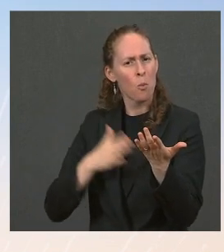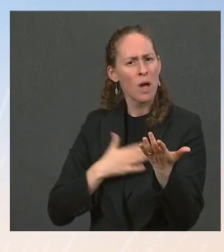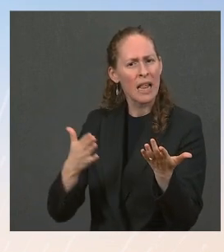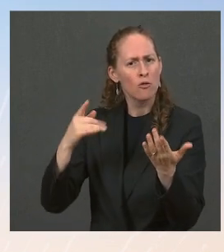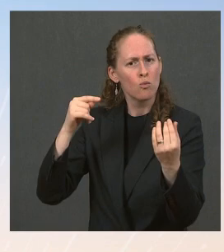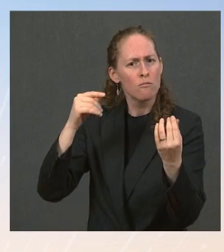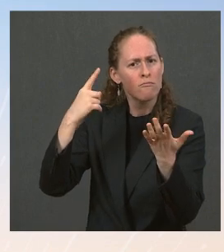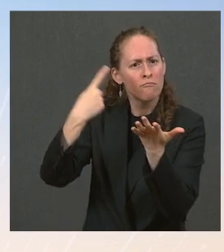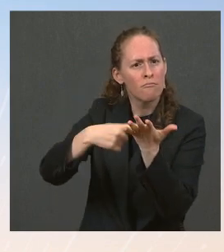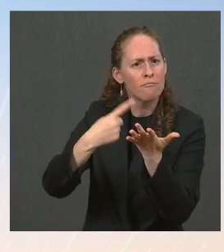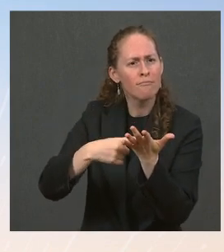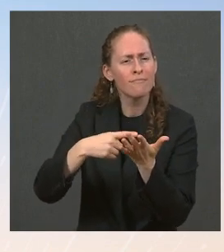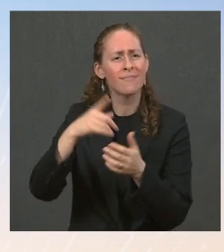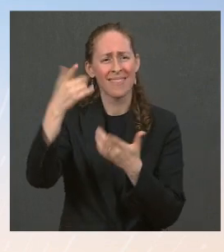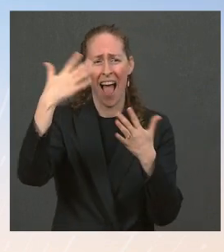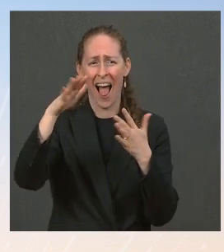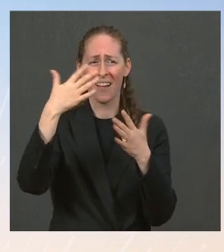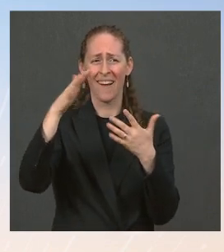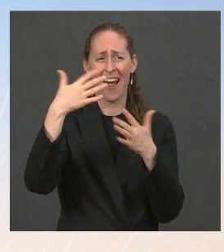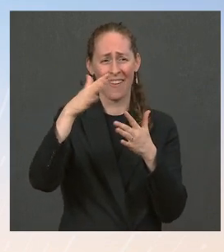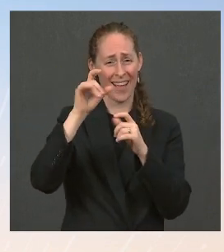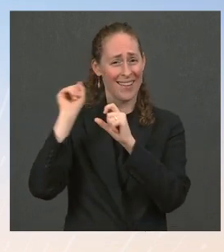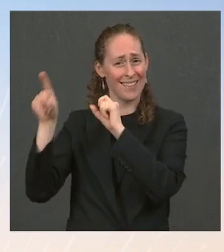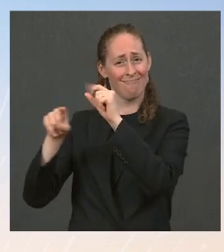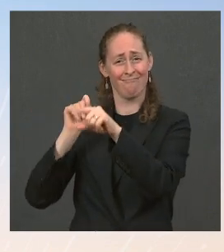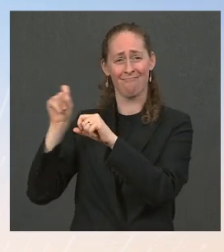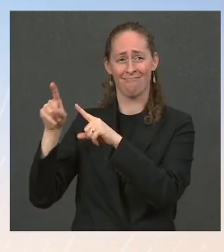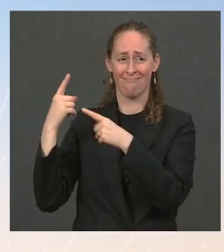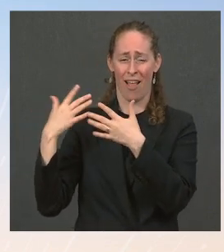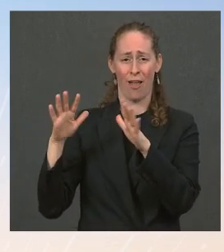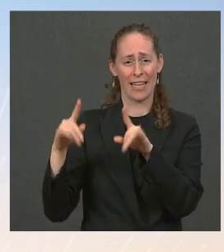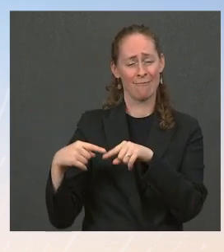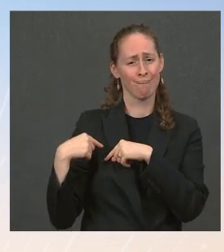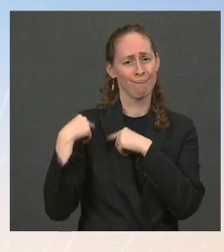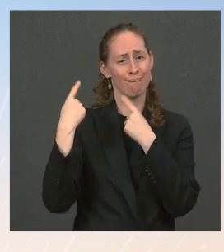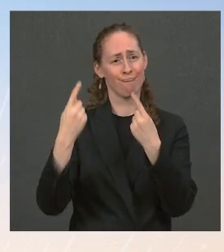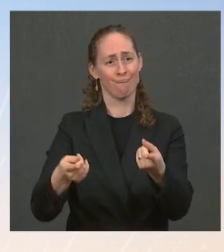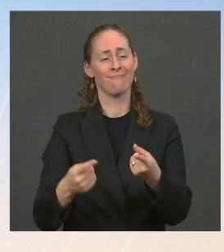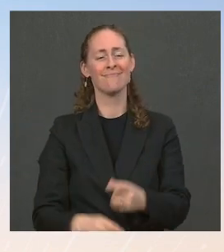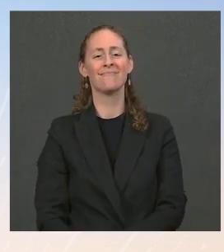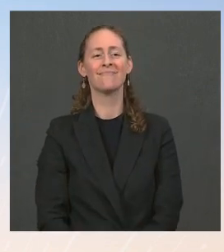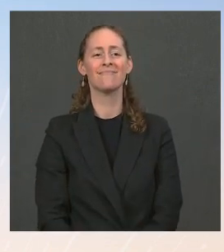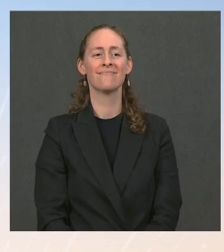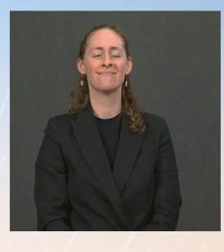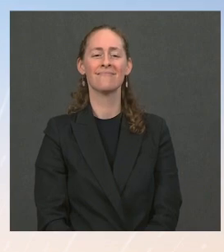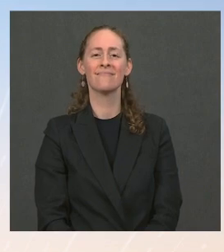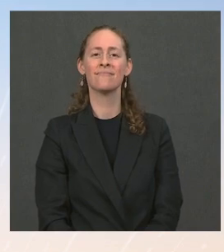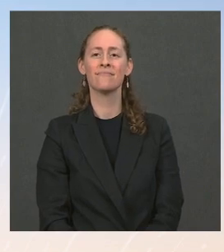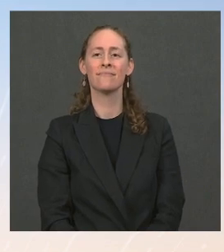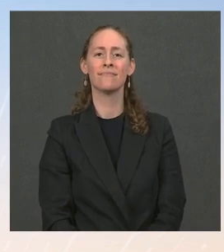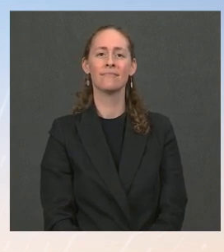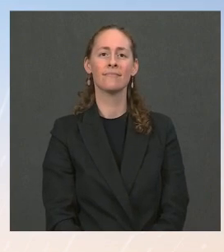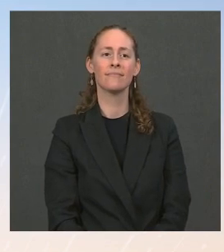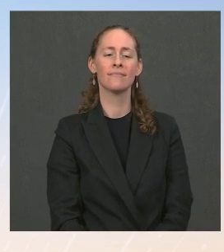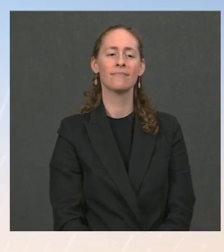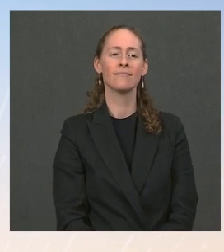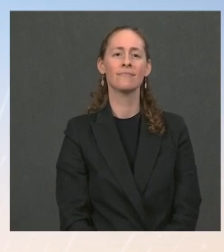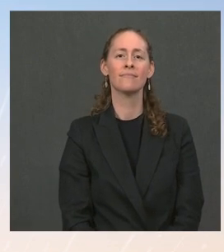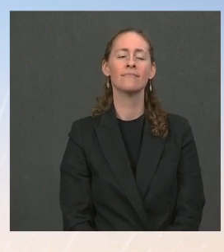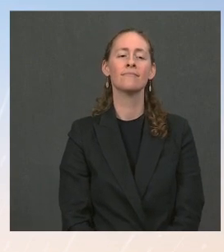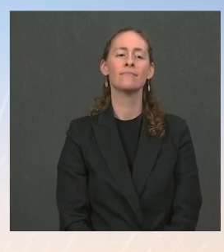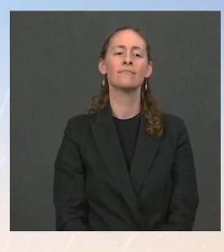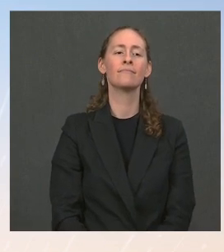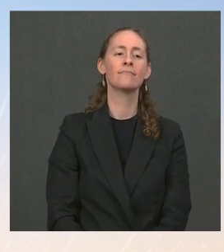asked the president questions. Go ahead. Thanks, Jen. A couple to follow on Macron first. The French had called for the cancellation